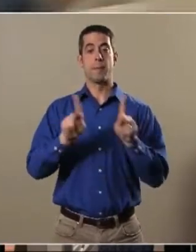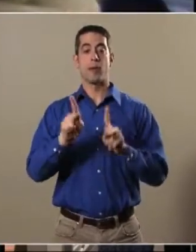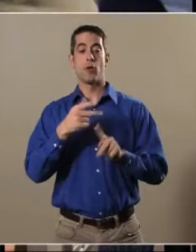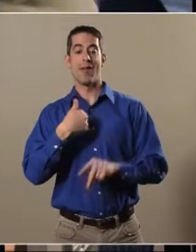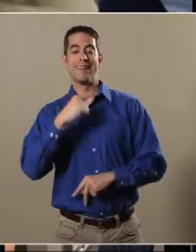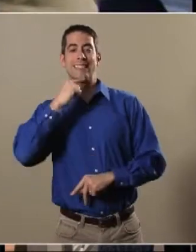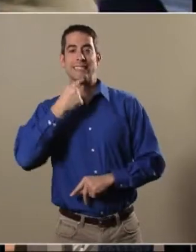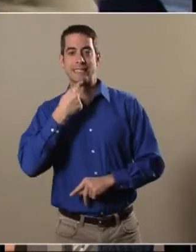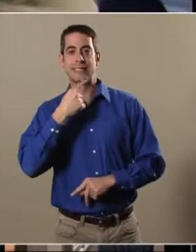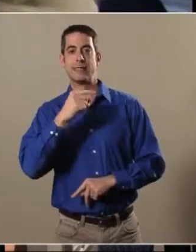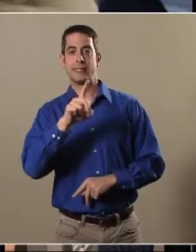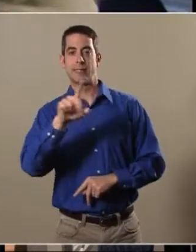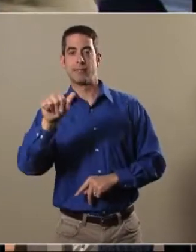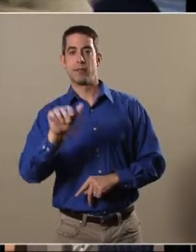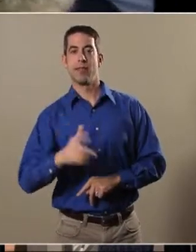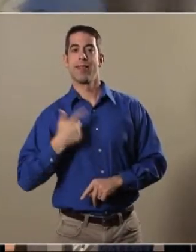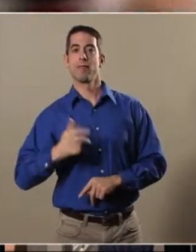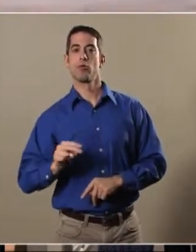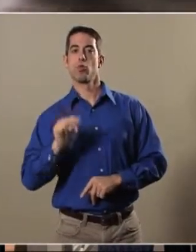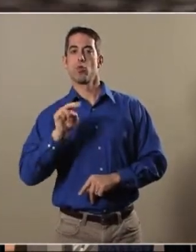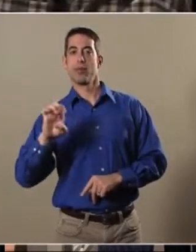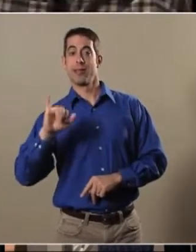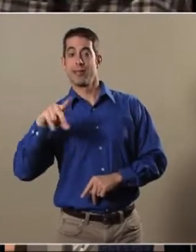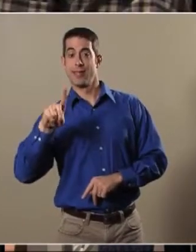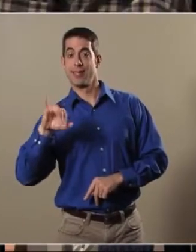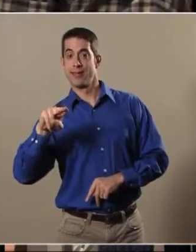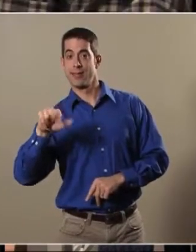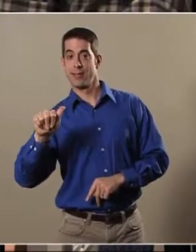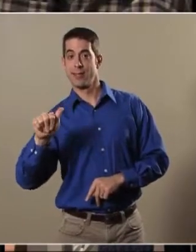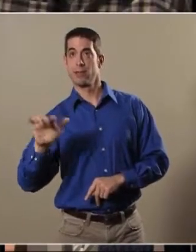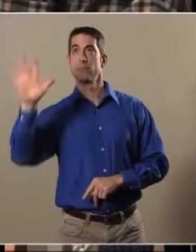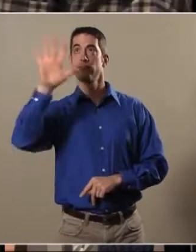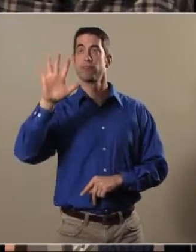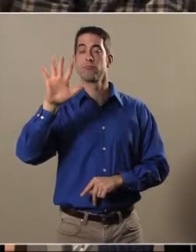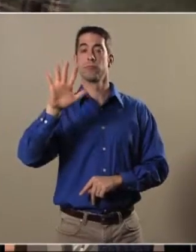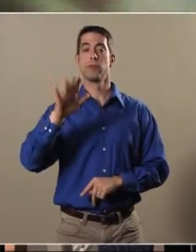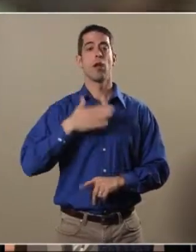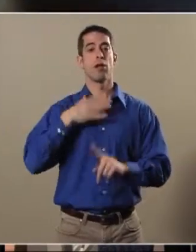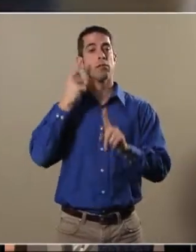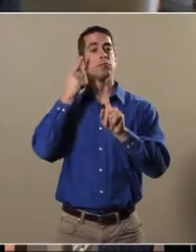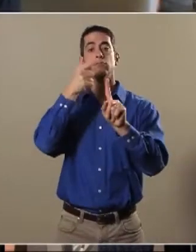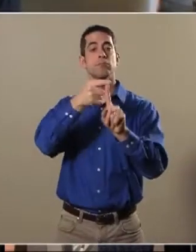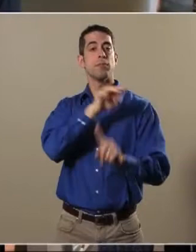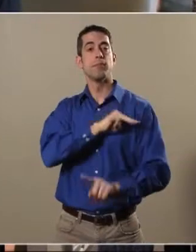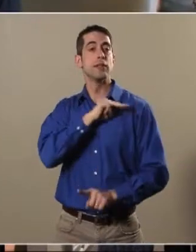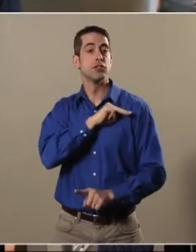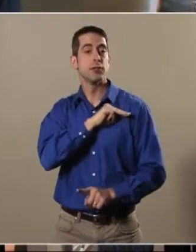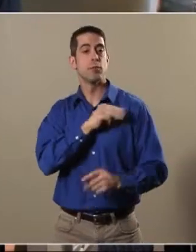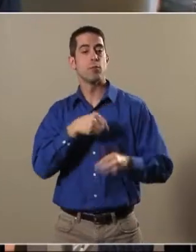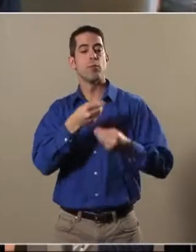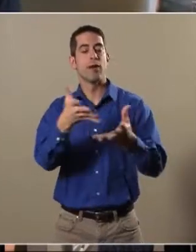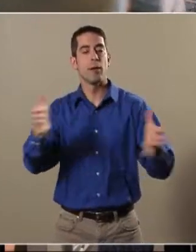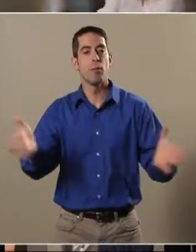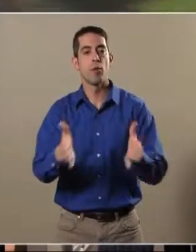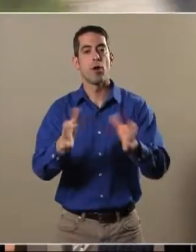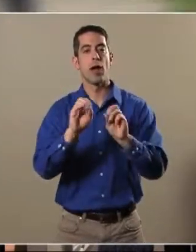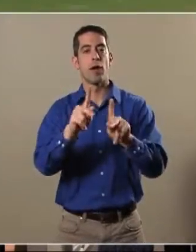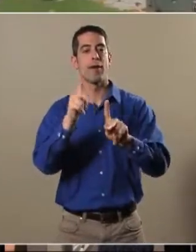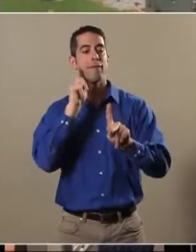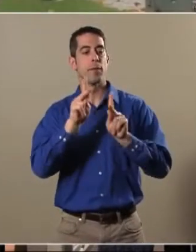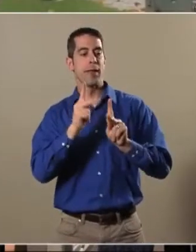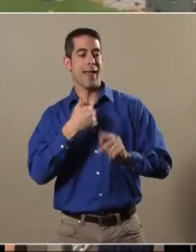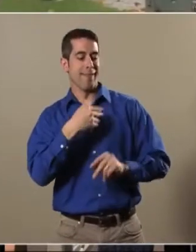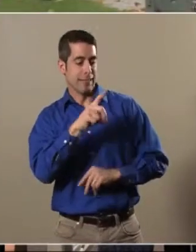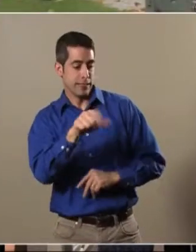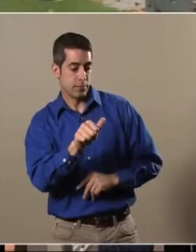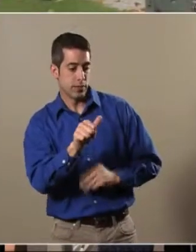significant disabilities throughout Northeast Indiana. Our mission is to provide and promote opportunities that empower people with disabilities